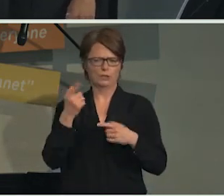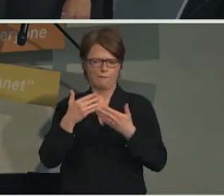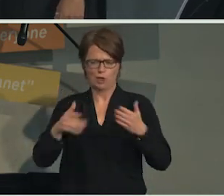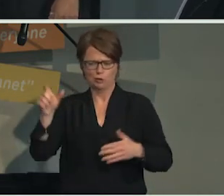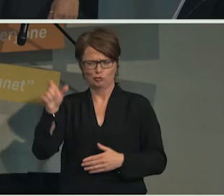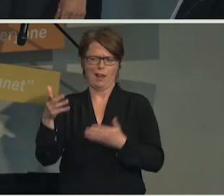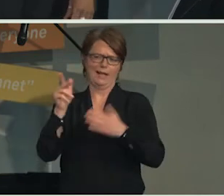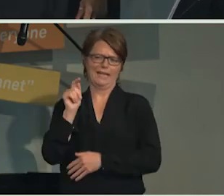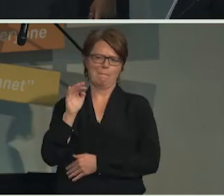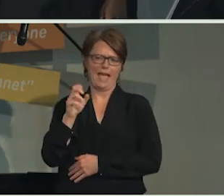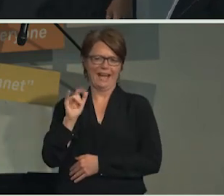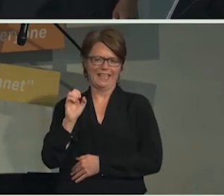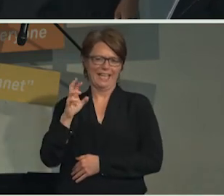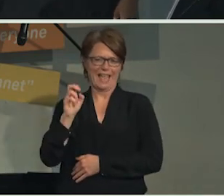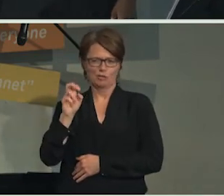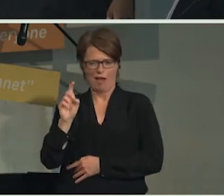Justice.